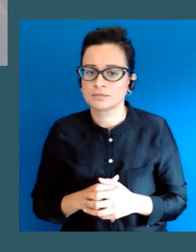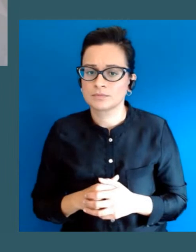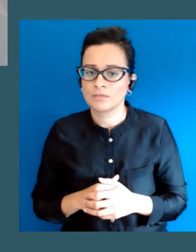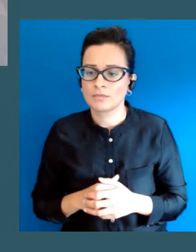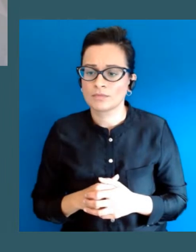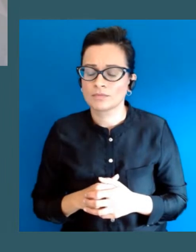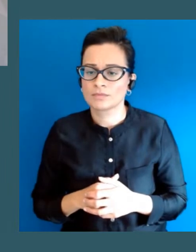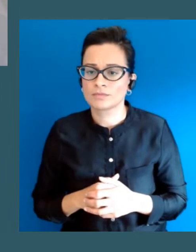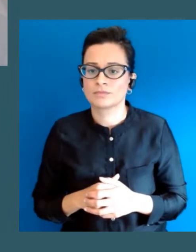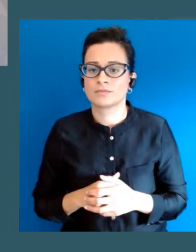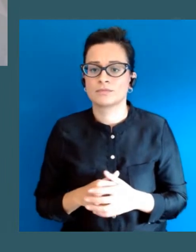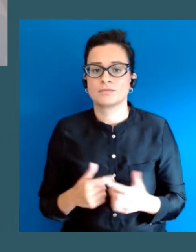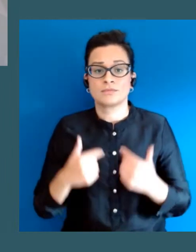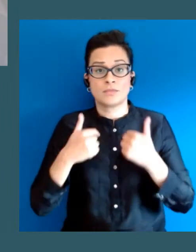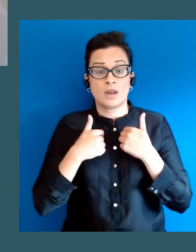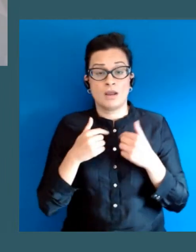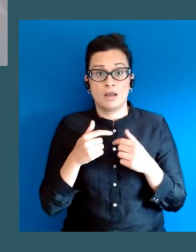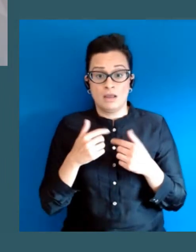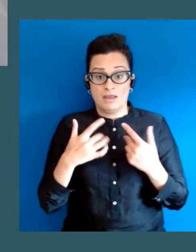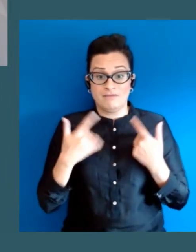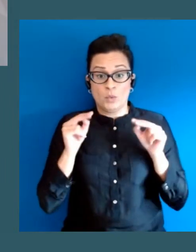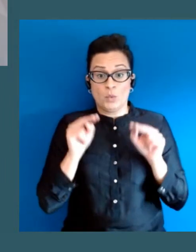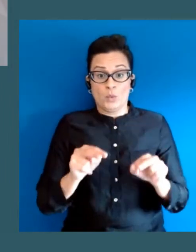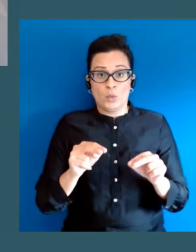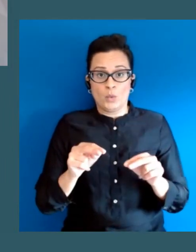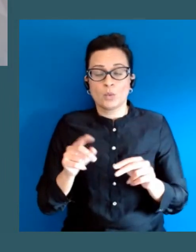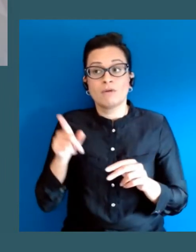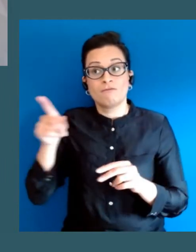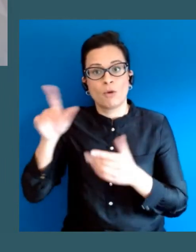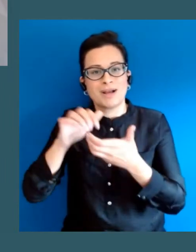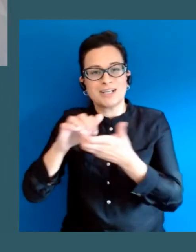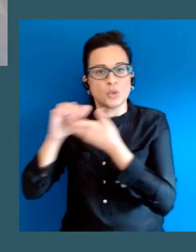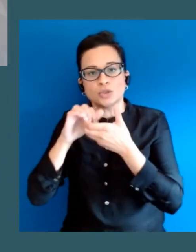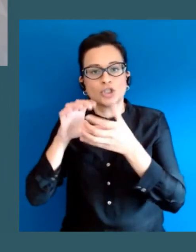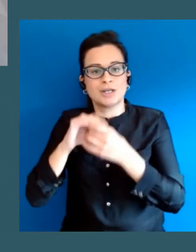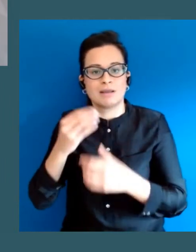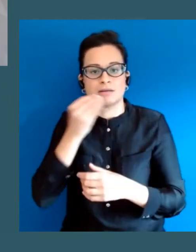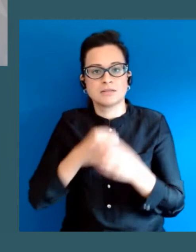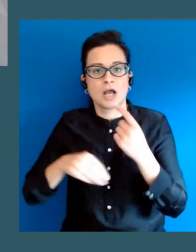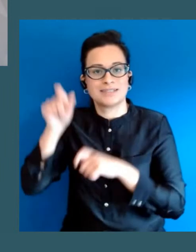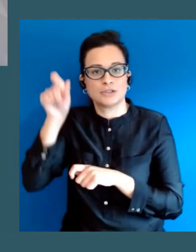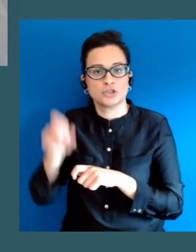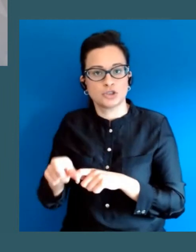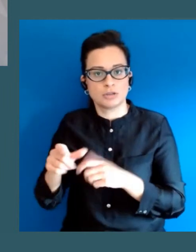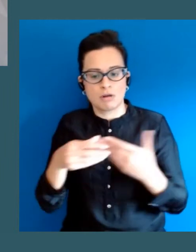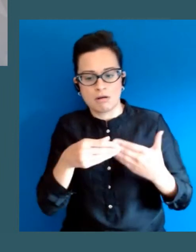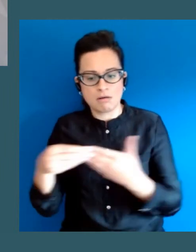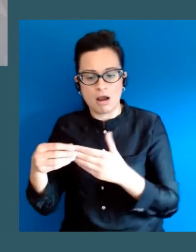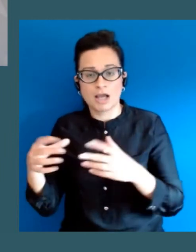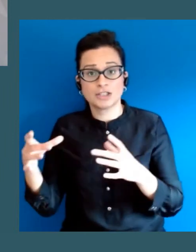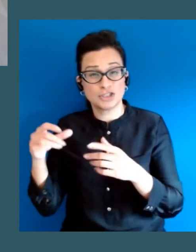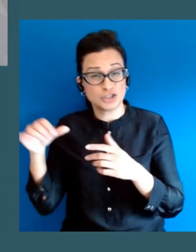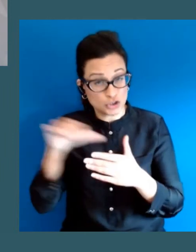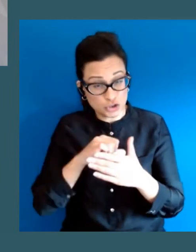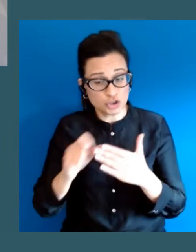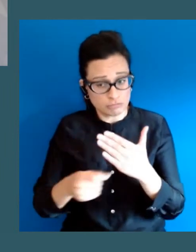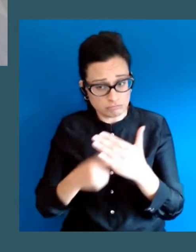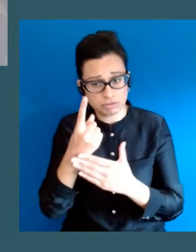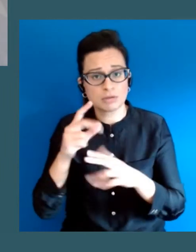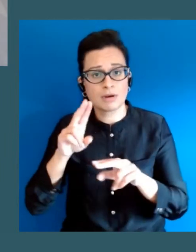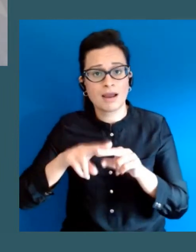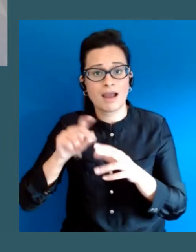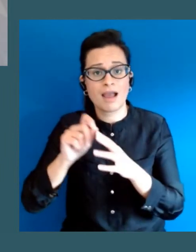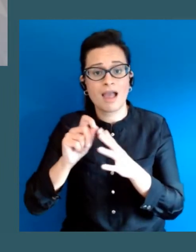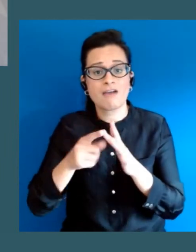think there should be, from the British Dietetic Association, there should be some guidance happening for FPIES as well, hopefully in the next few